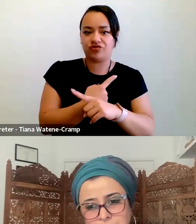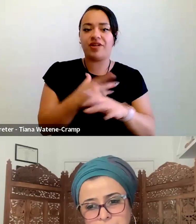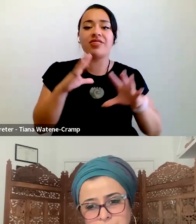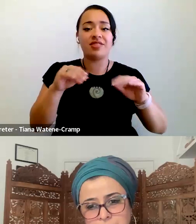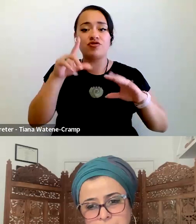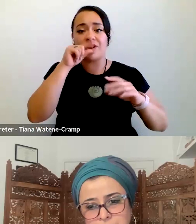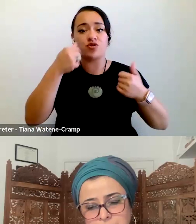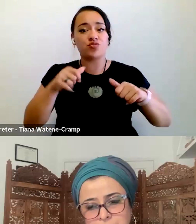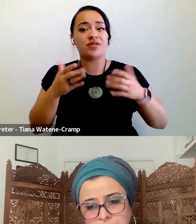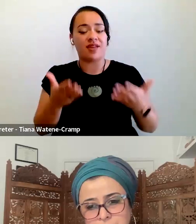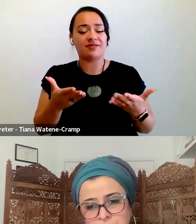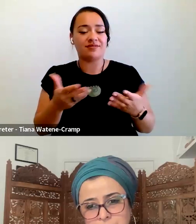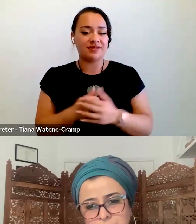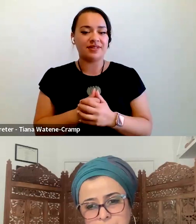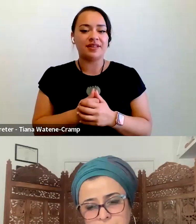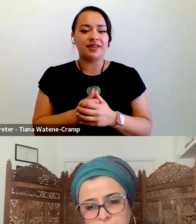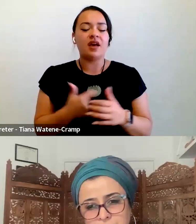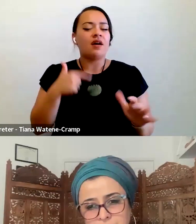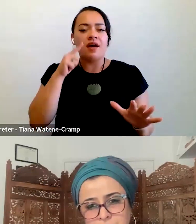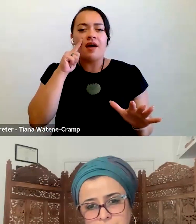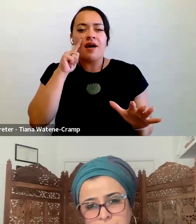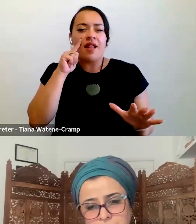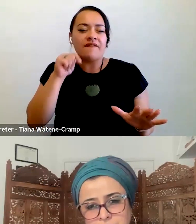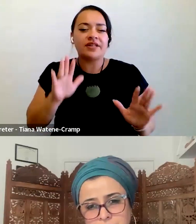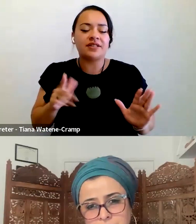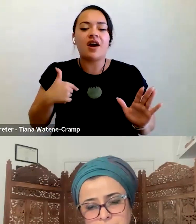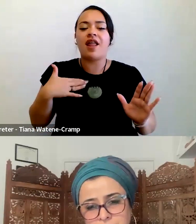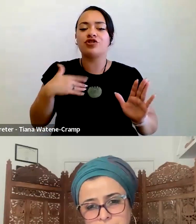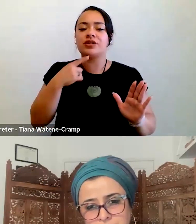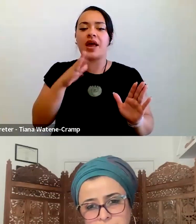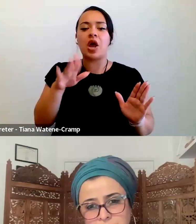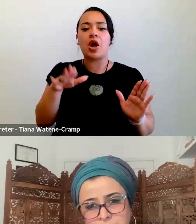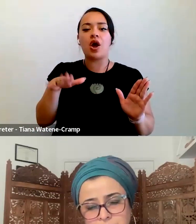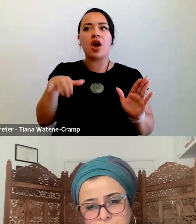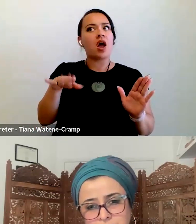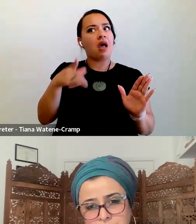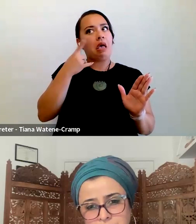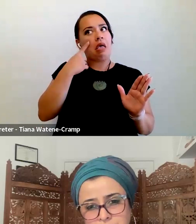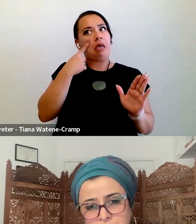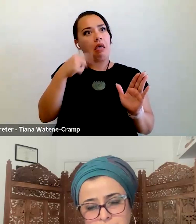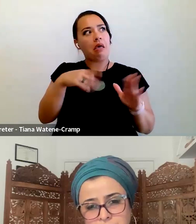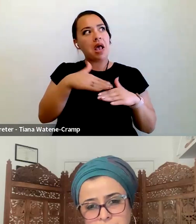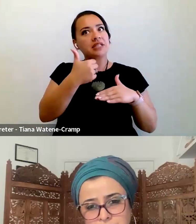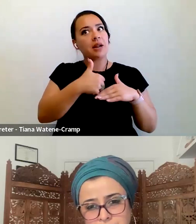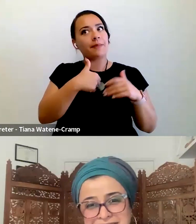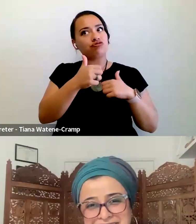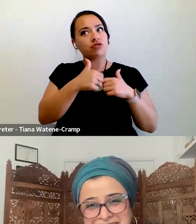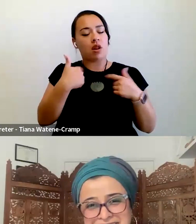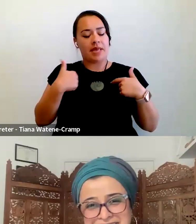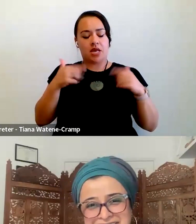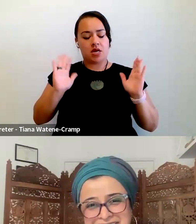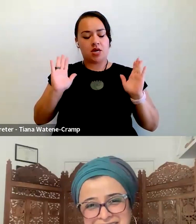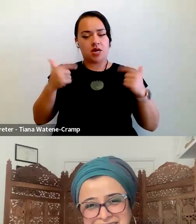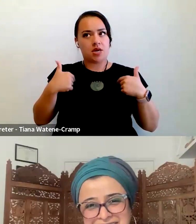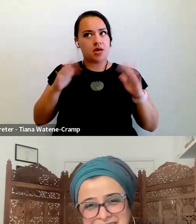as well, which I love doing as well. I like to say, oh, look, we've set up this structure. It's not me, it's the structure. You have to do